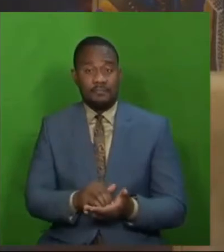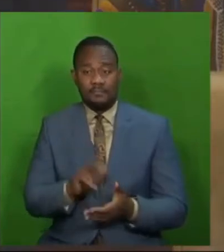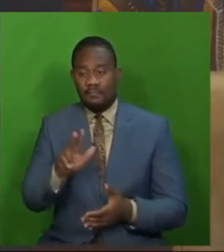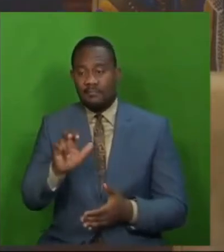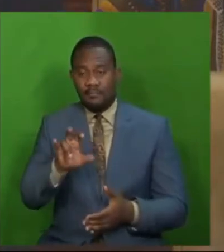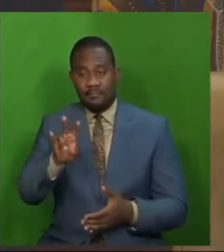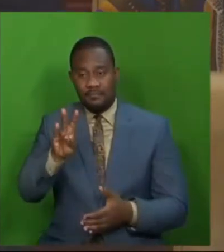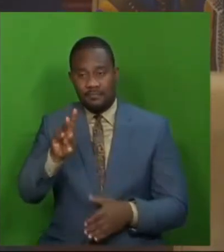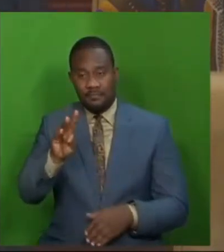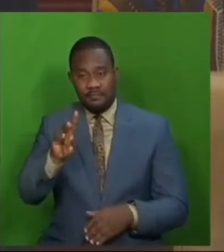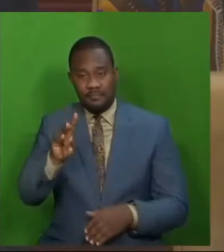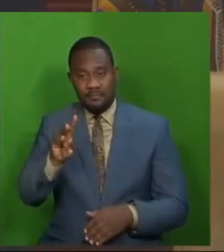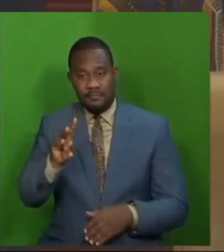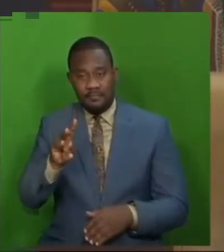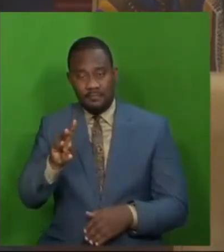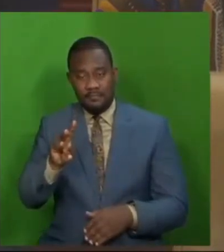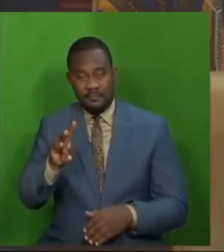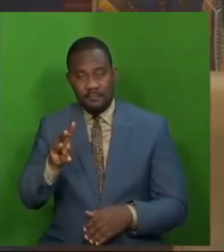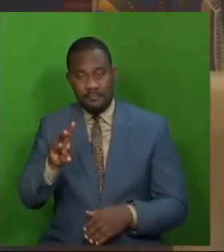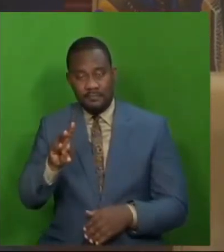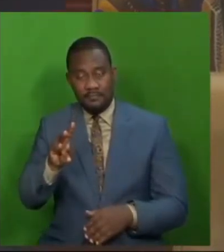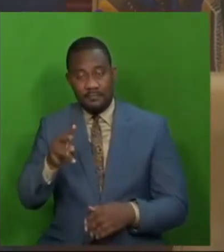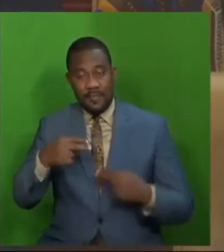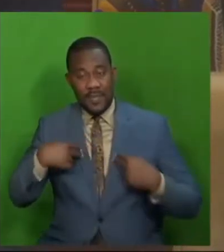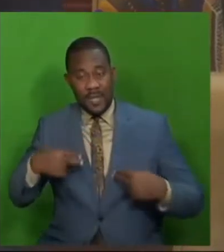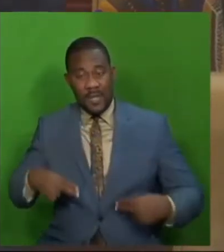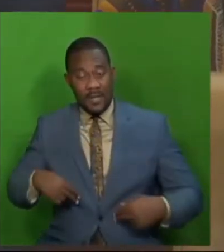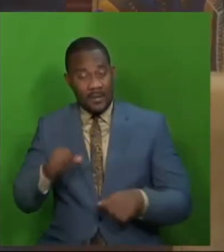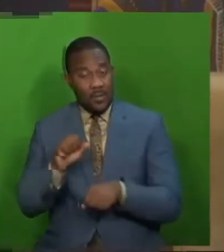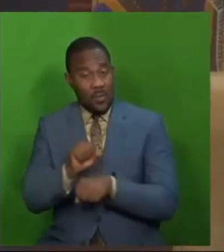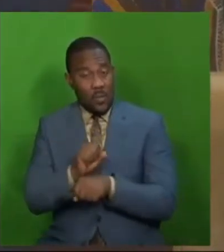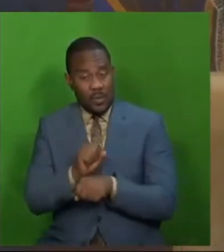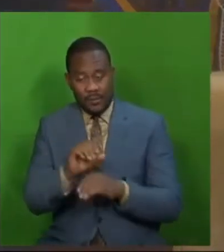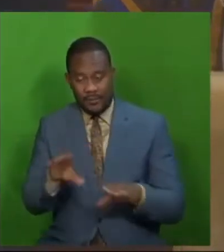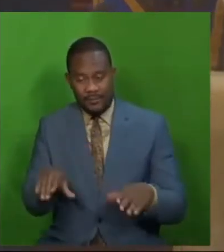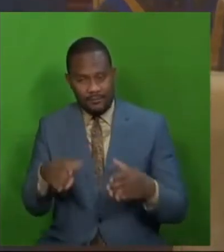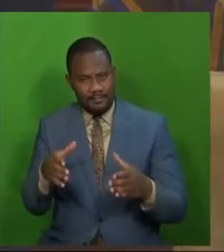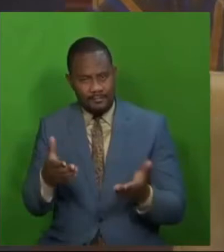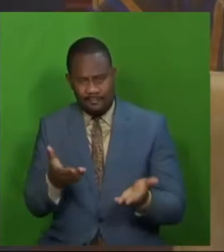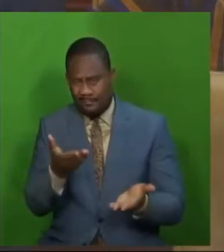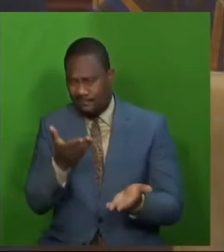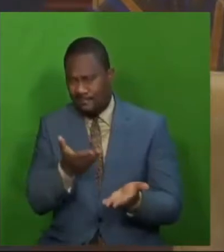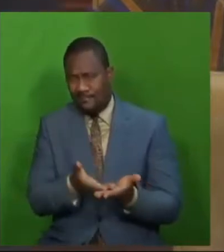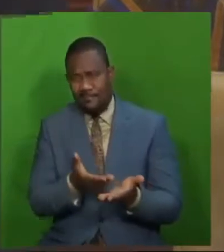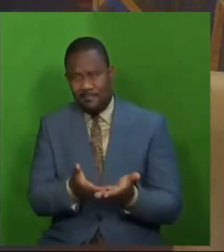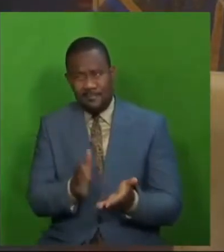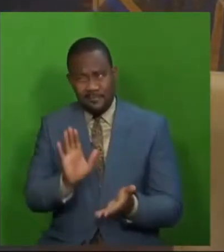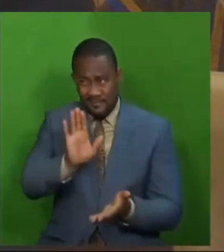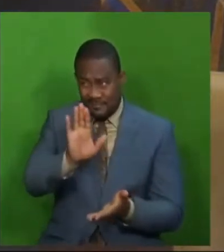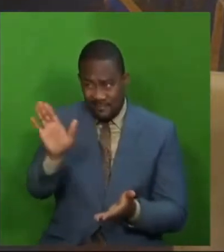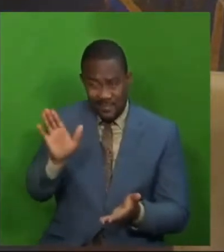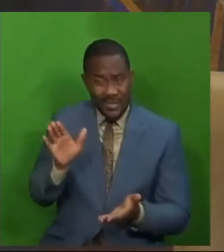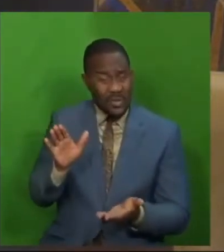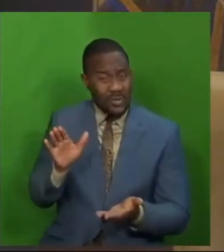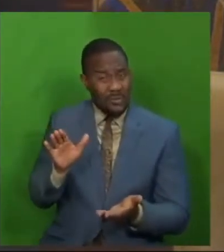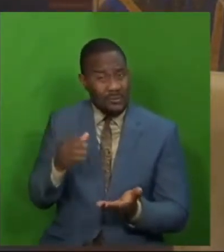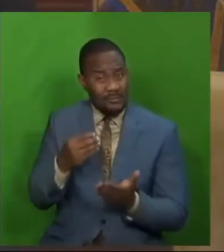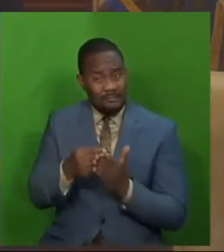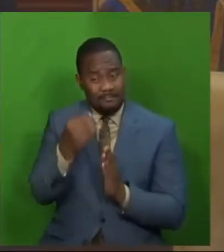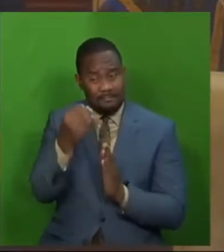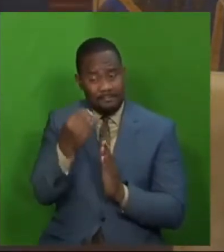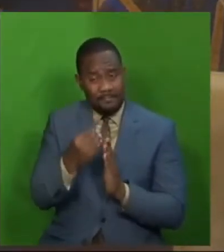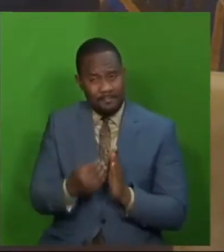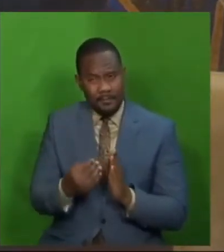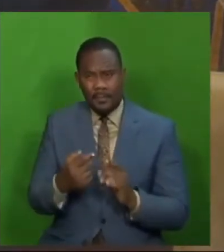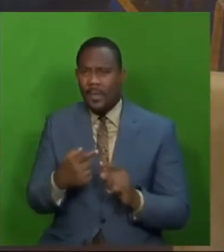24,317 health workers. These are the figures in their own budget. Yet the minister